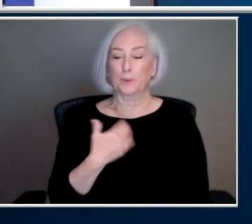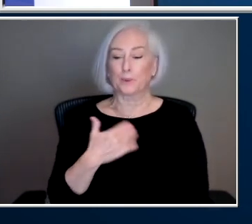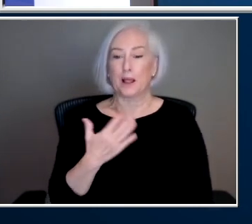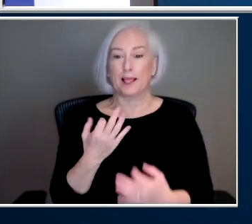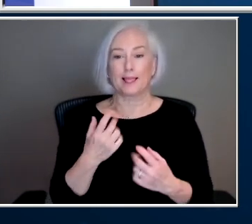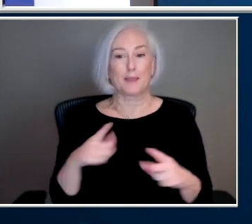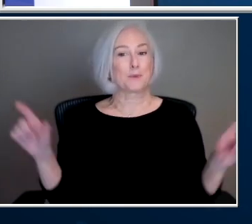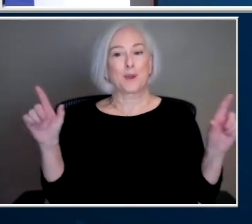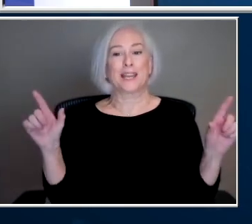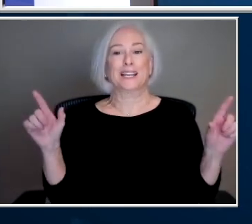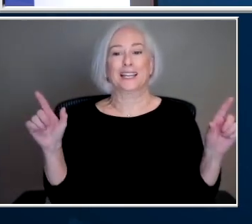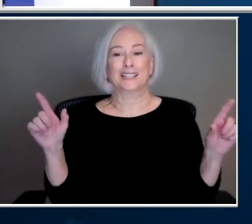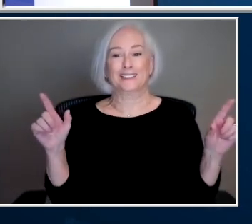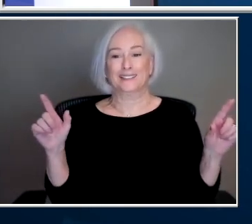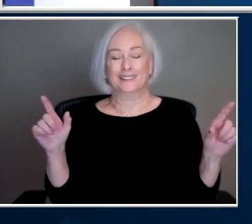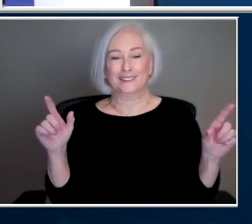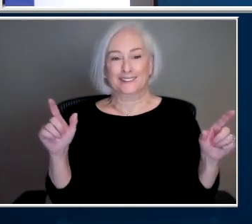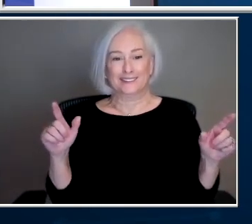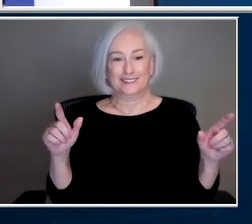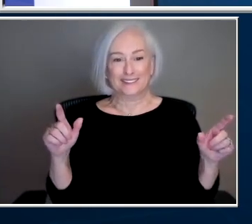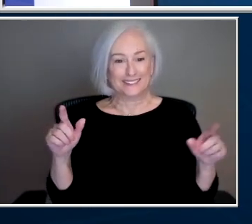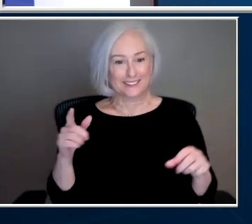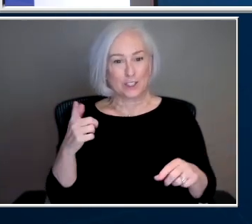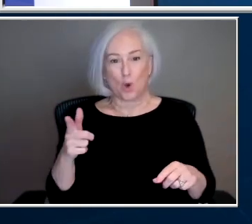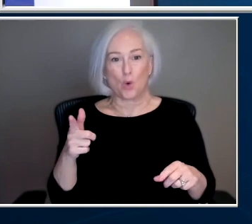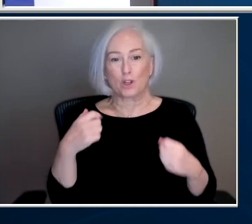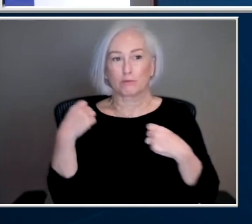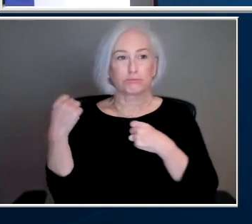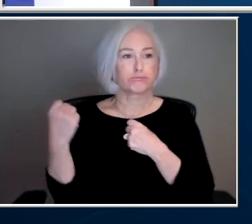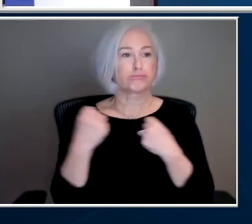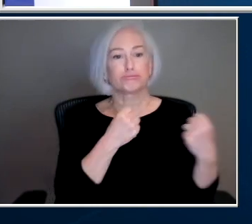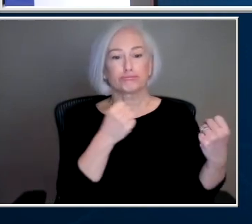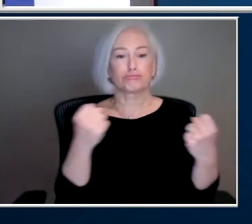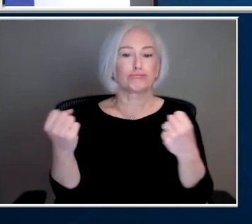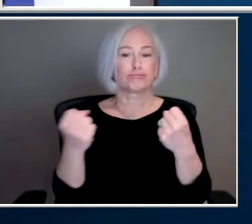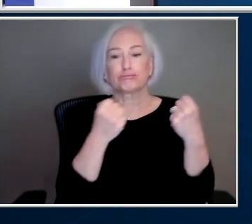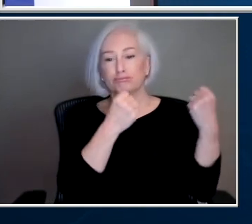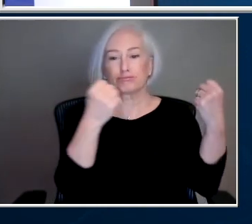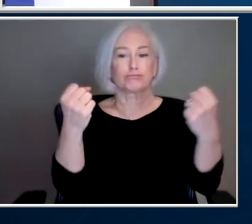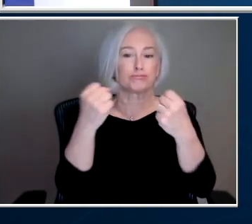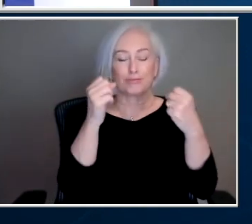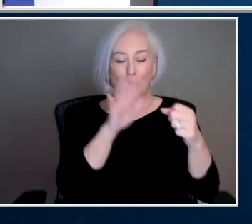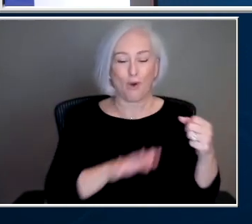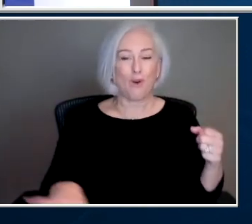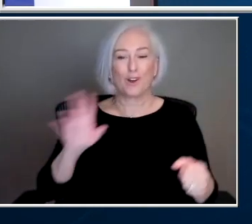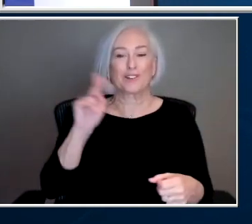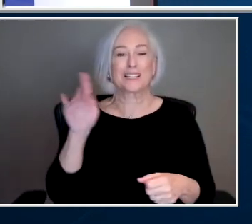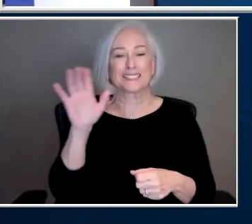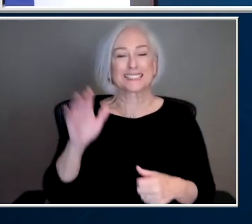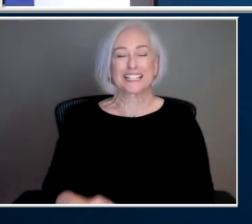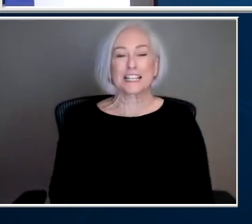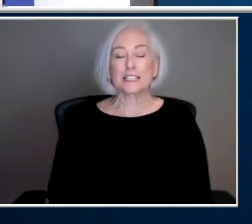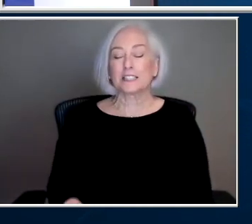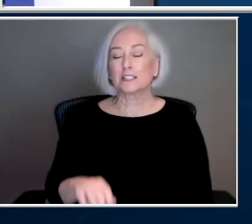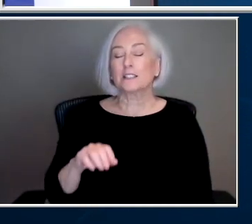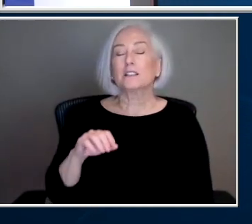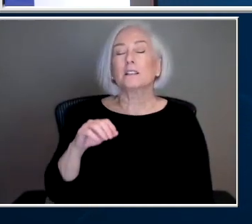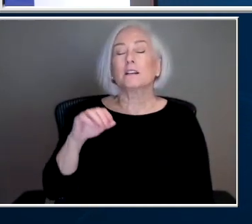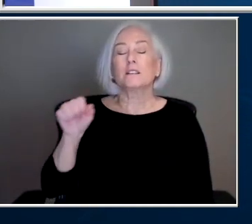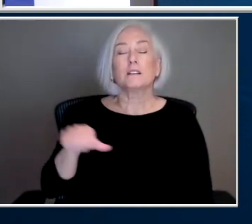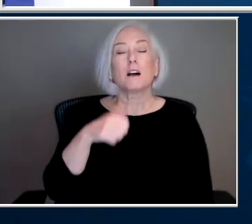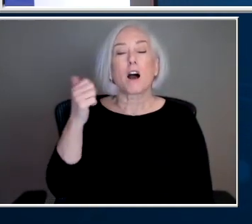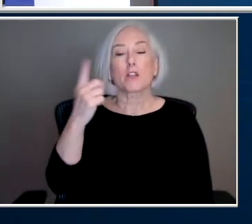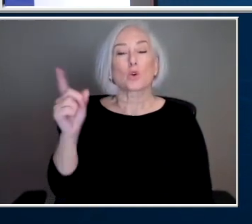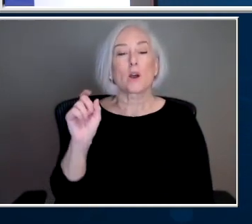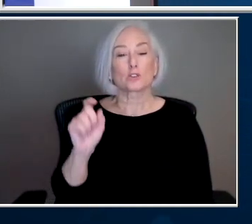to, you're dragging yourself all around town for appointments. Joellen has a question. Joellen McGranahan wants to know, Dr. Comfort,